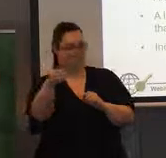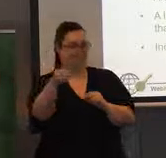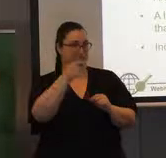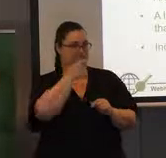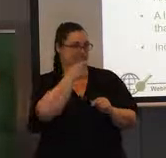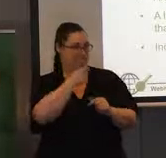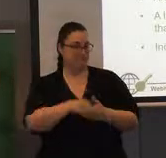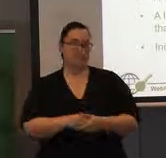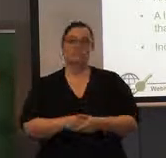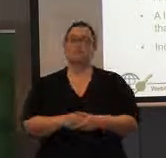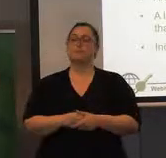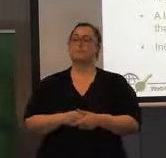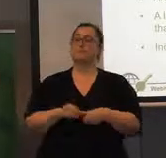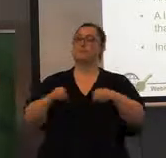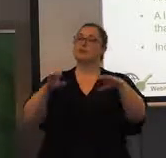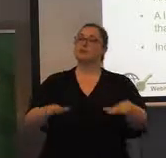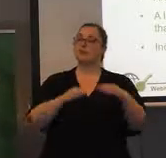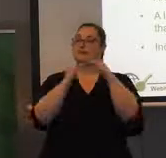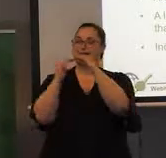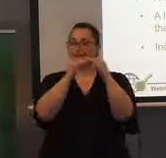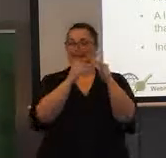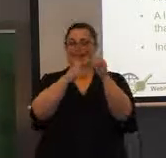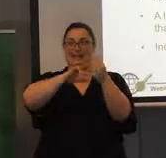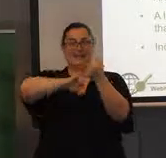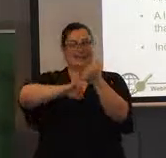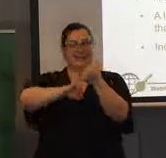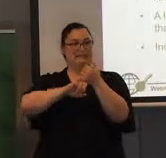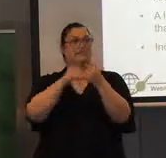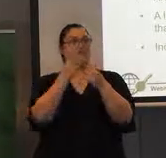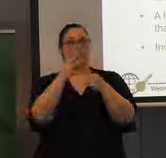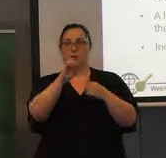that legal process a little bit. It's called Australian Standard AS